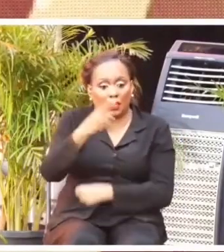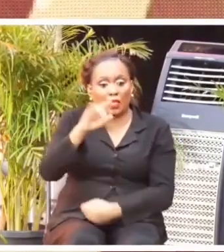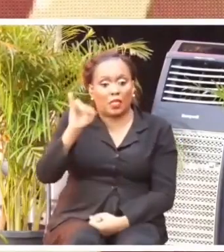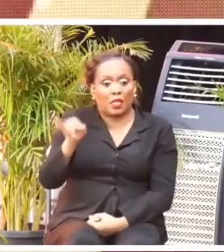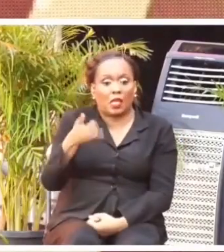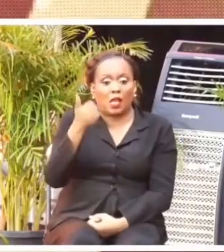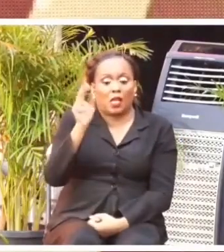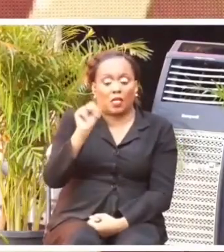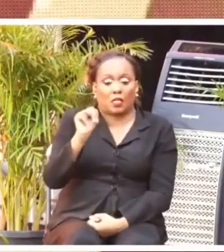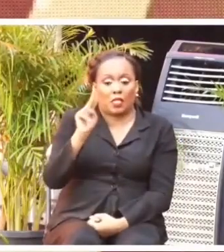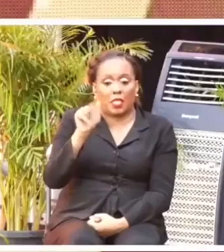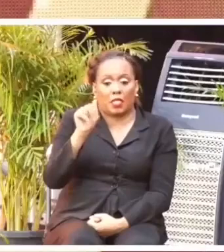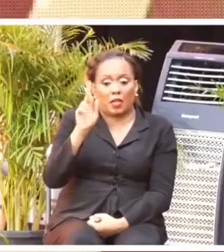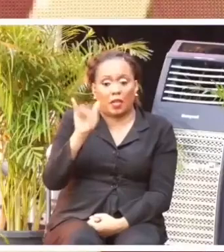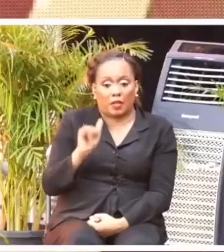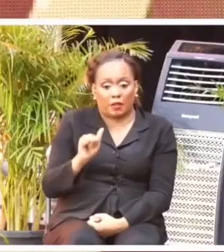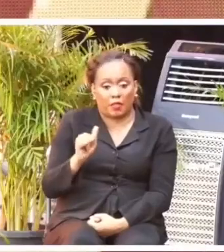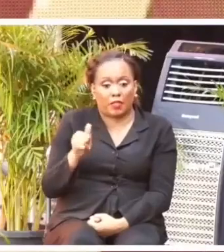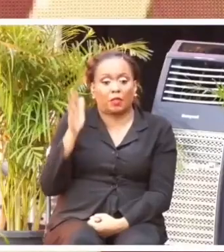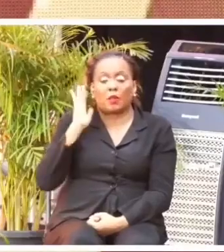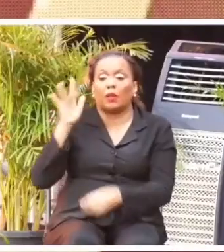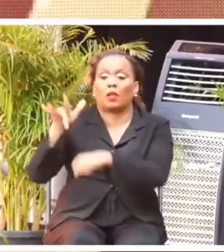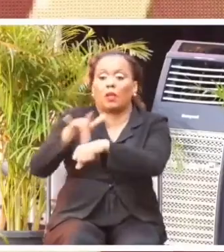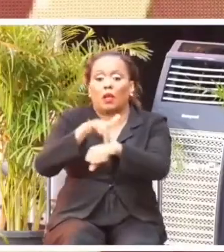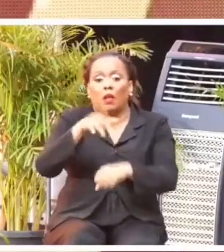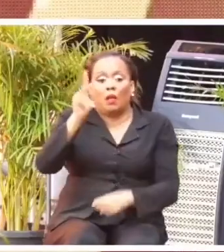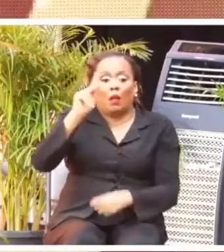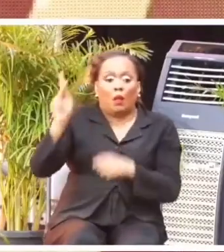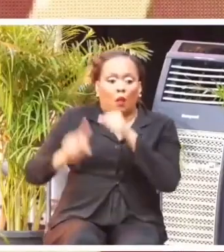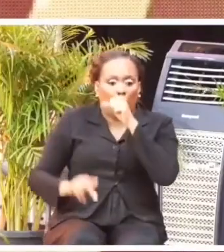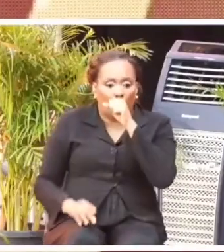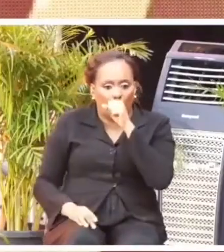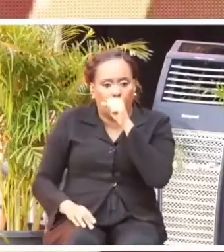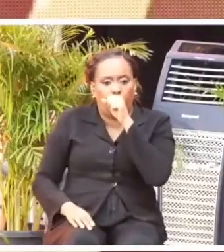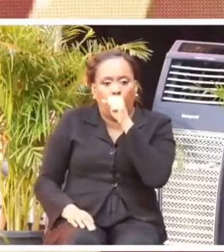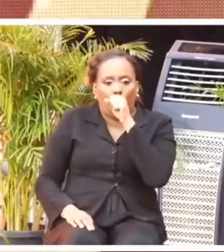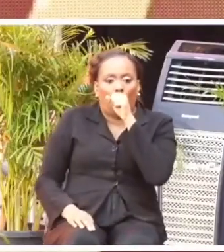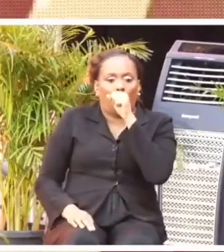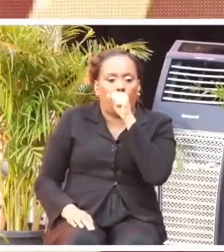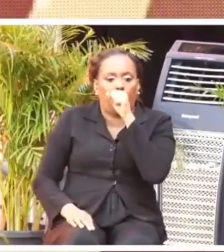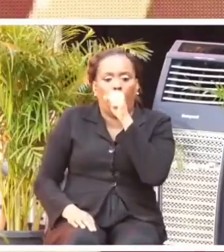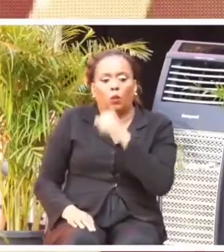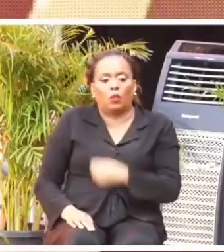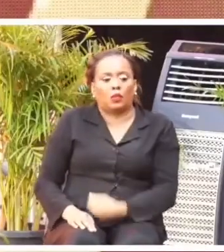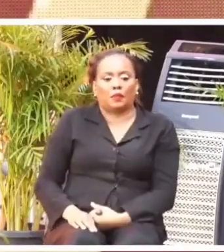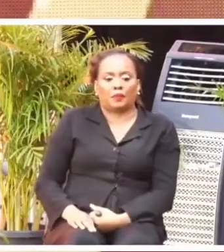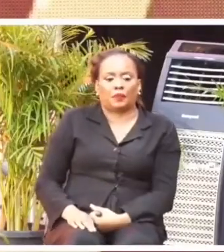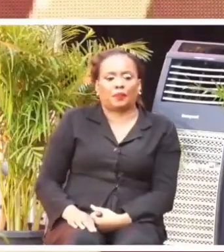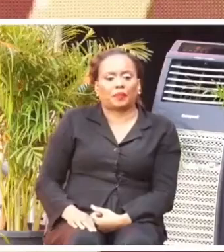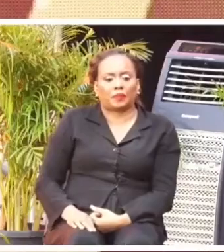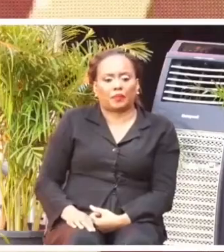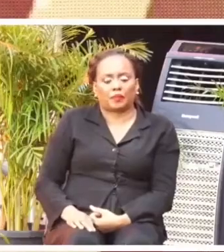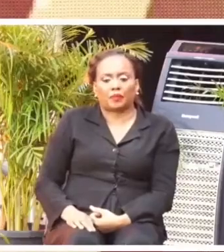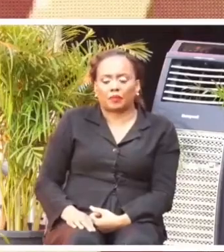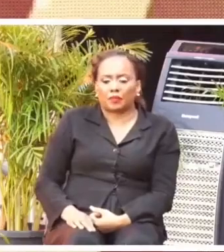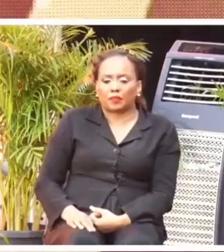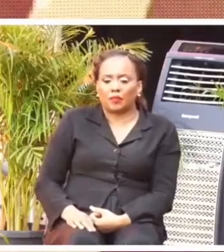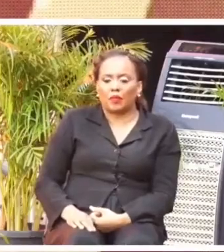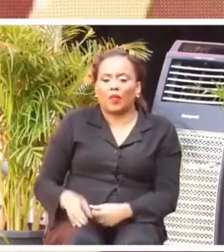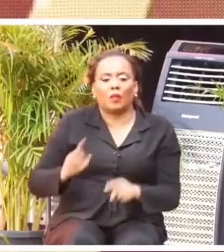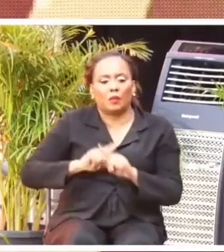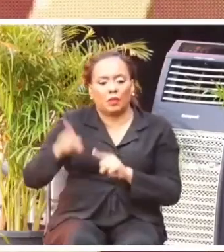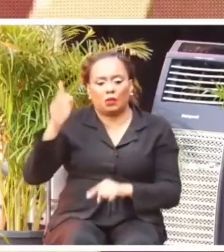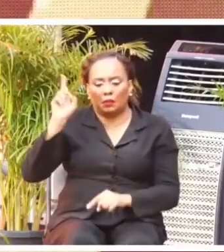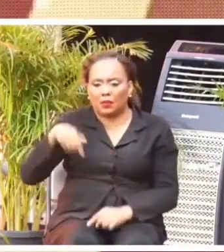Speaks will become not just something that we speak generically in, but it must be an ideas forum creating